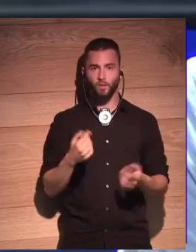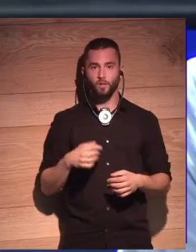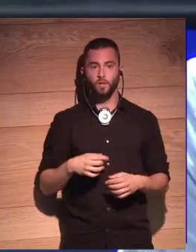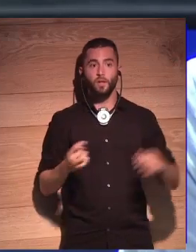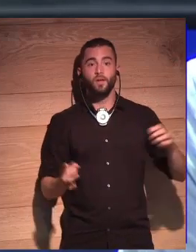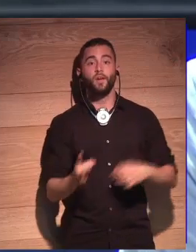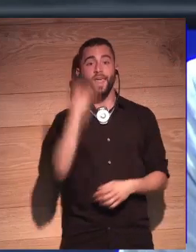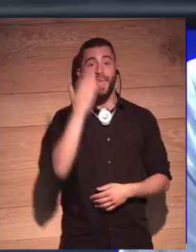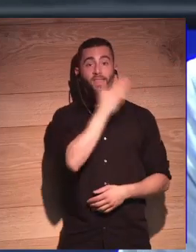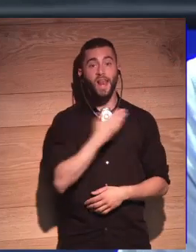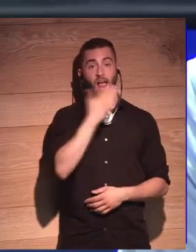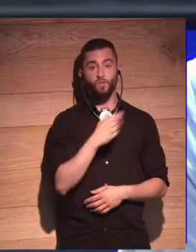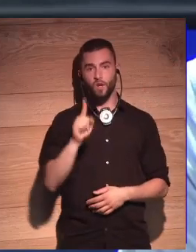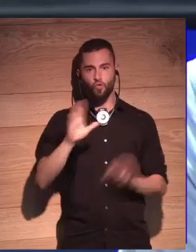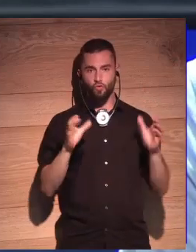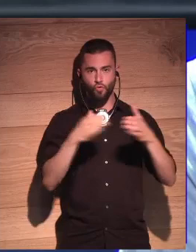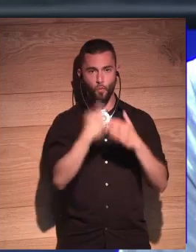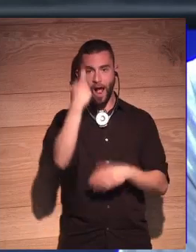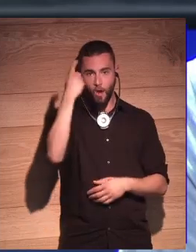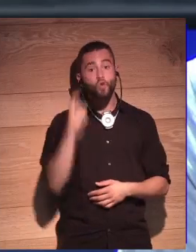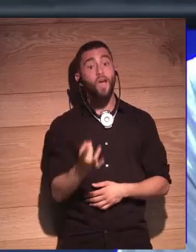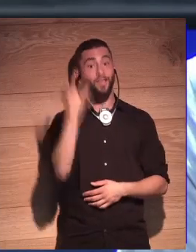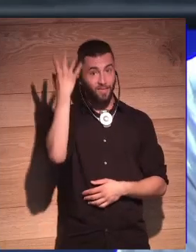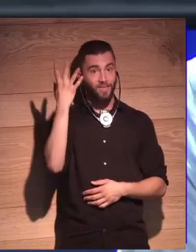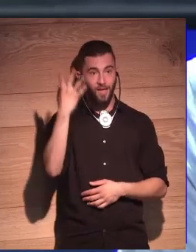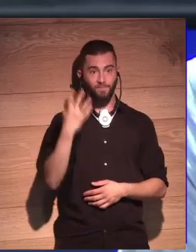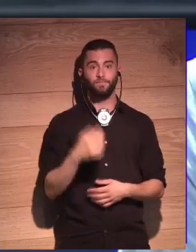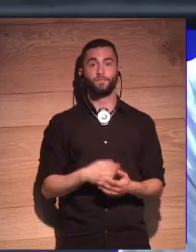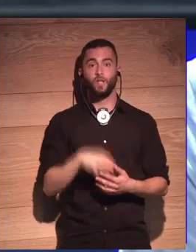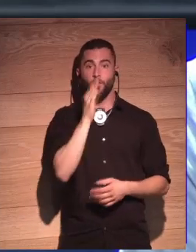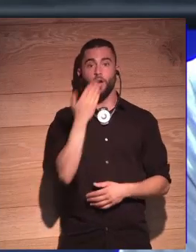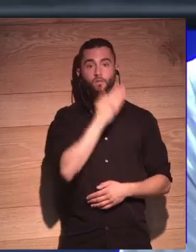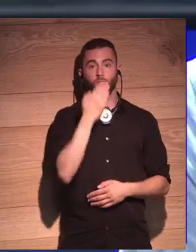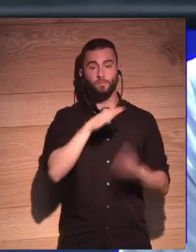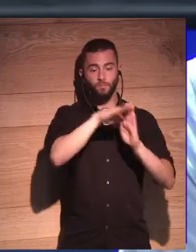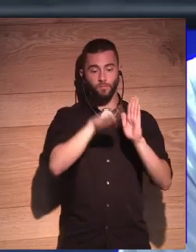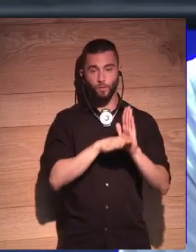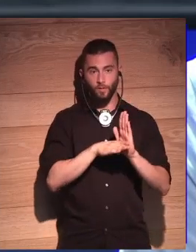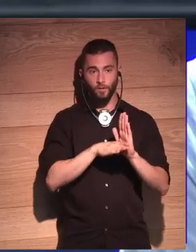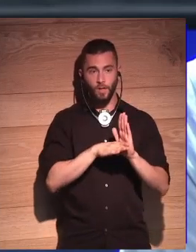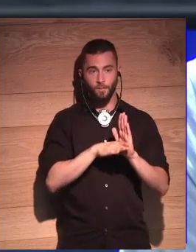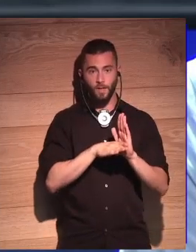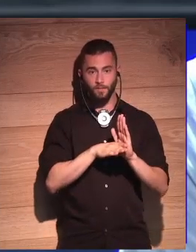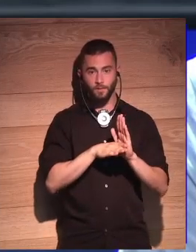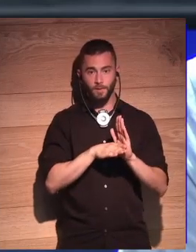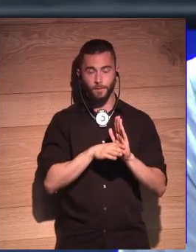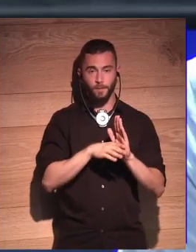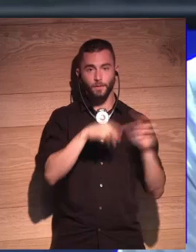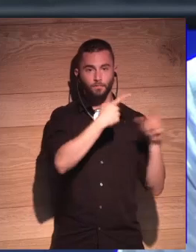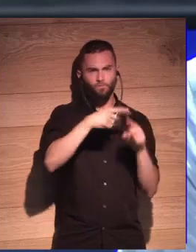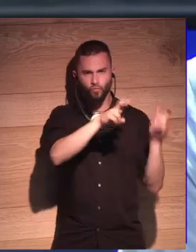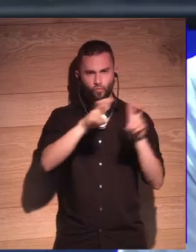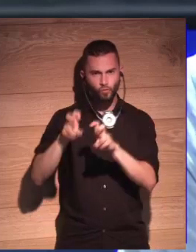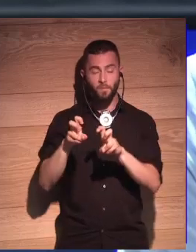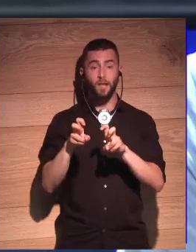educational centers, and this project came from a group of students. We have a